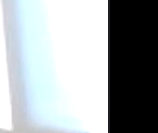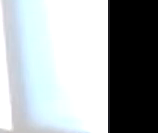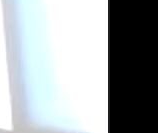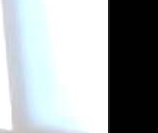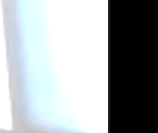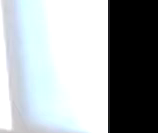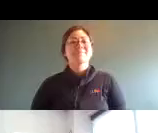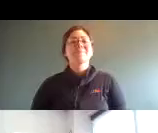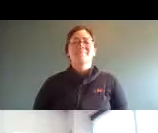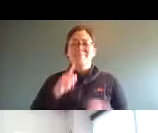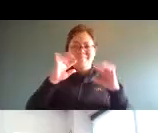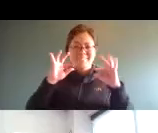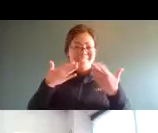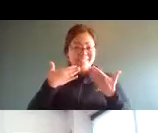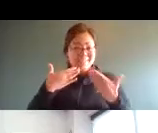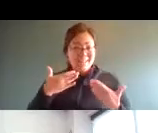Thank you, Tiffany.